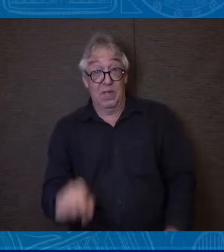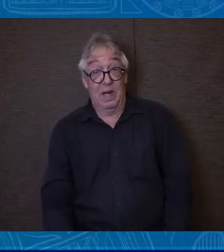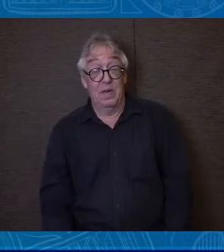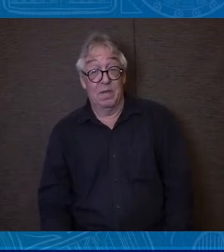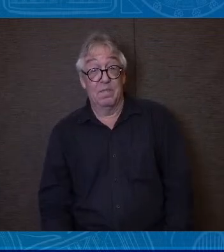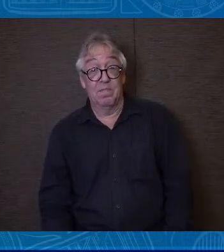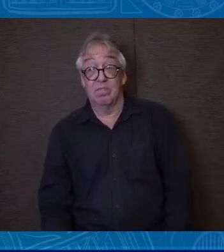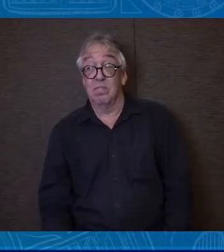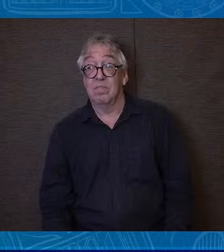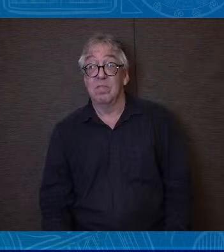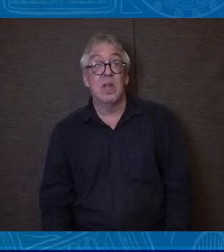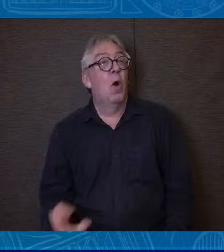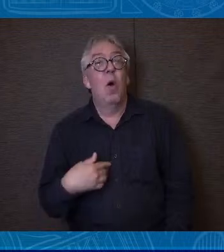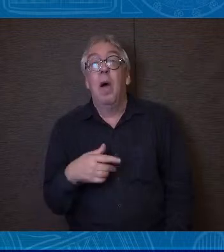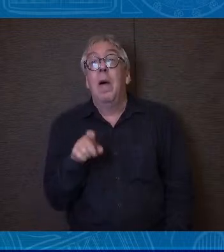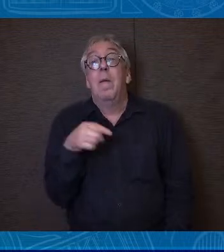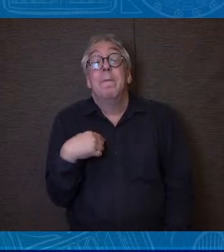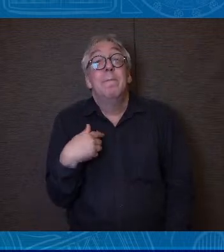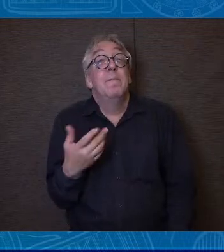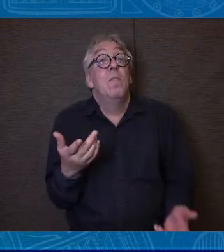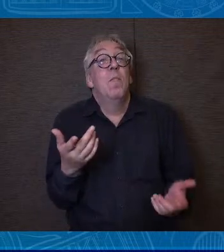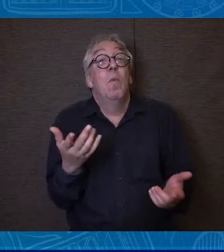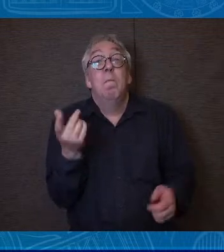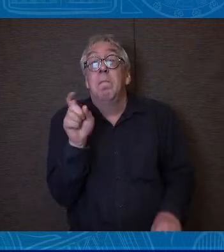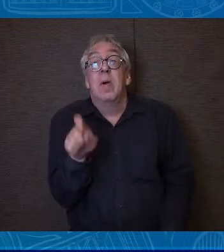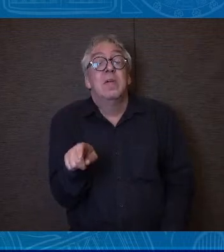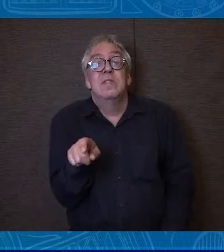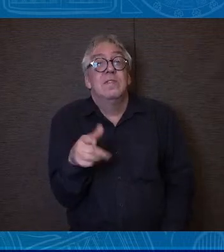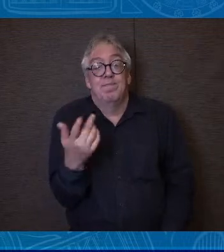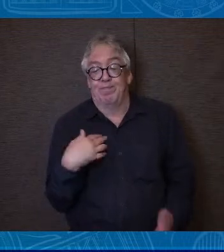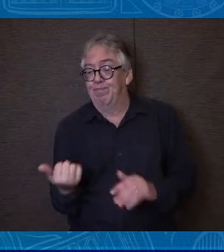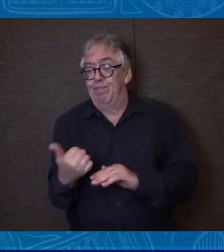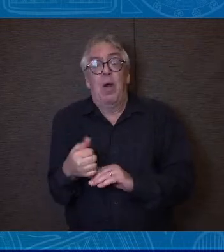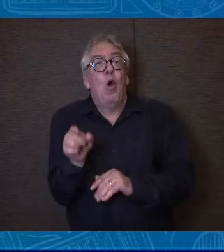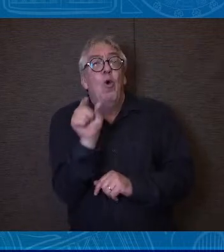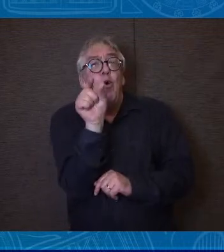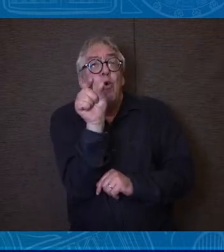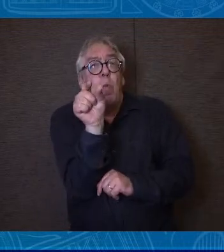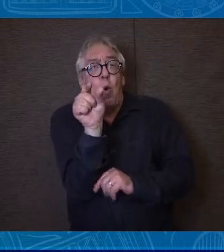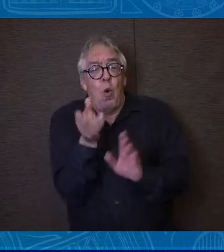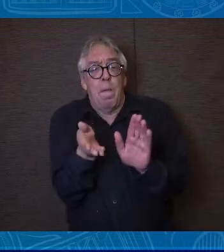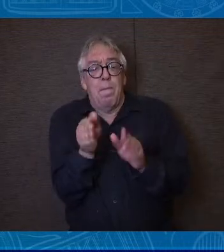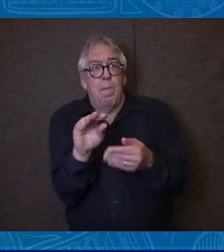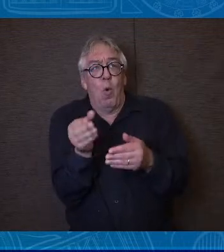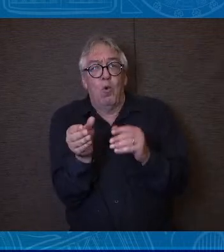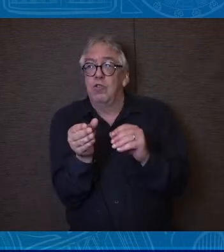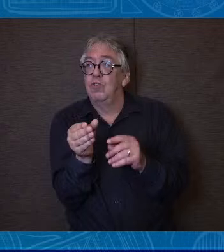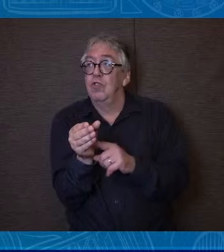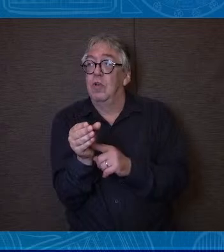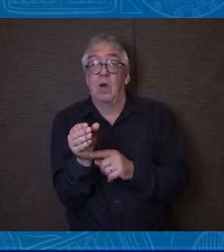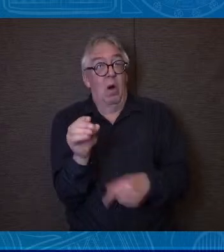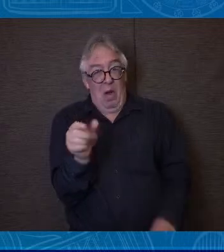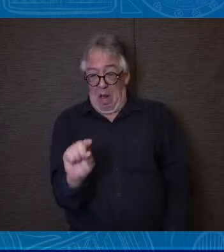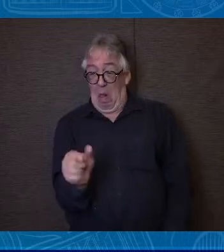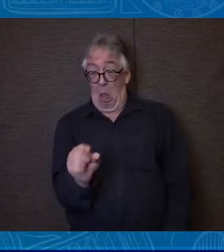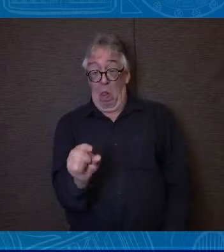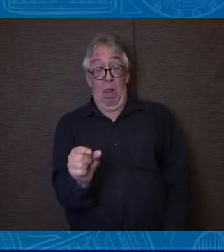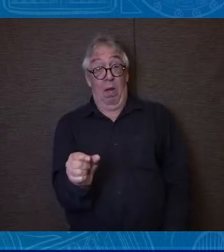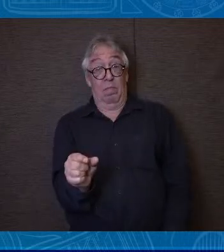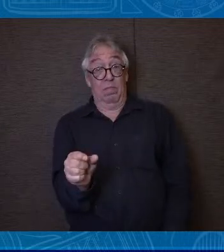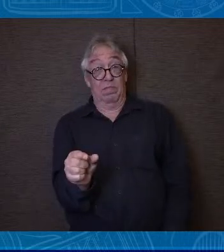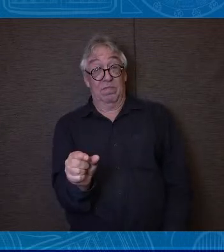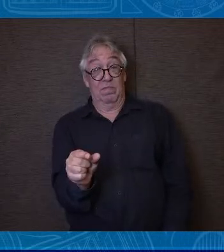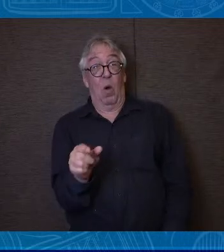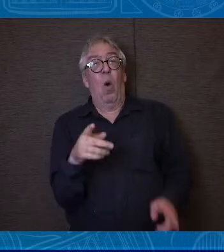a small module, like a small box, that we can put in a lot of existing satellites, because